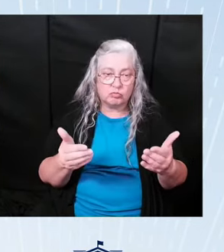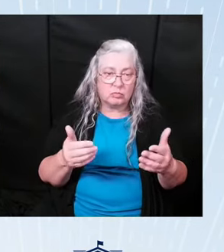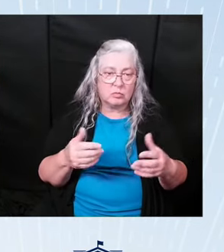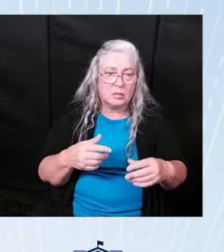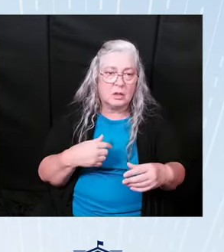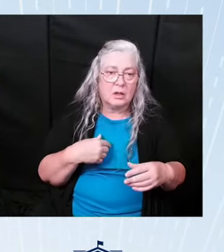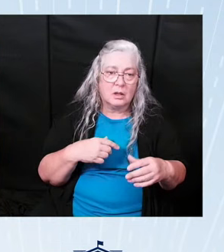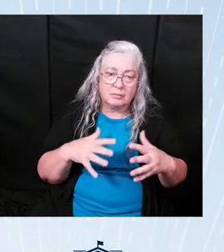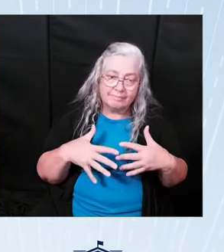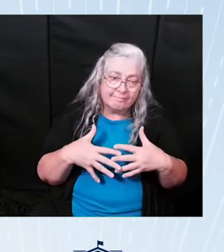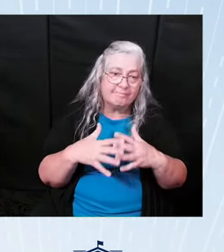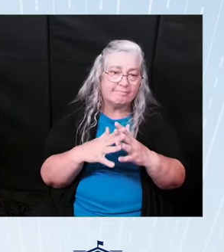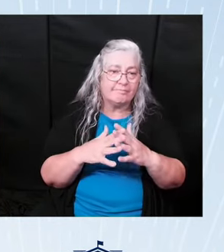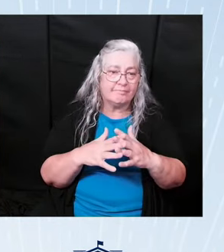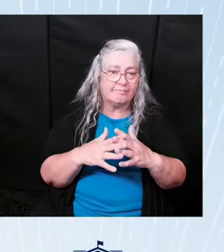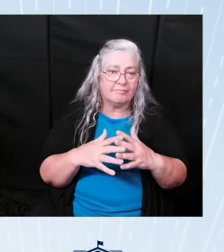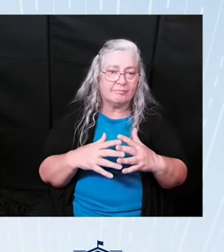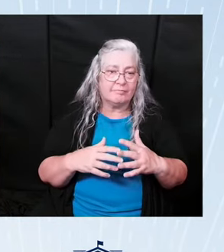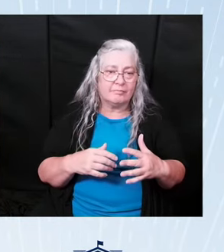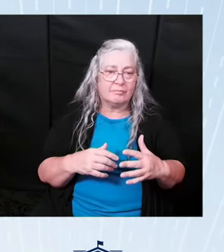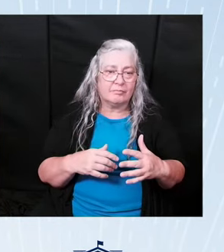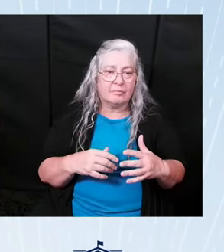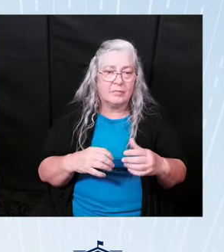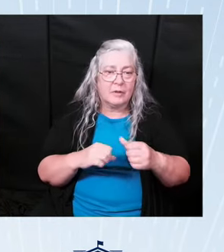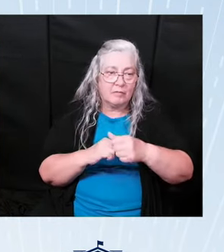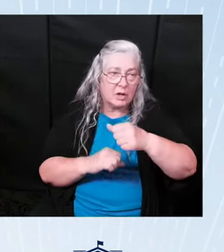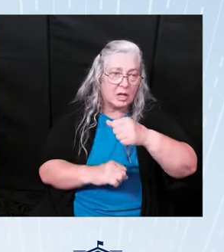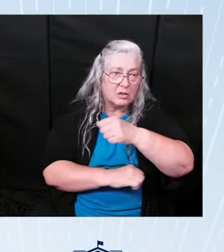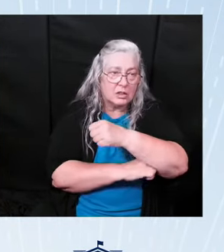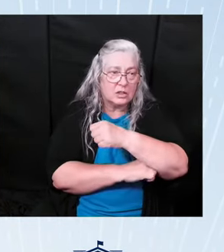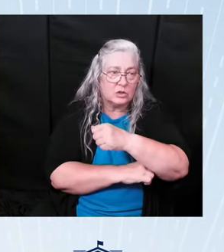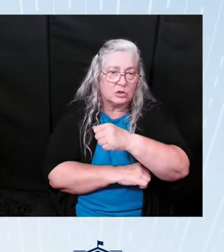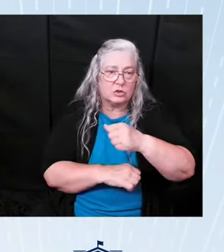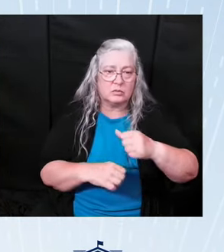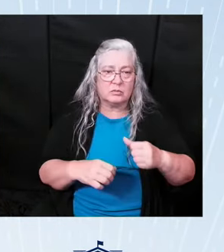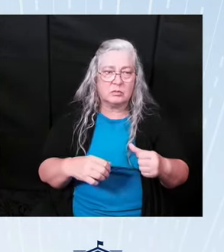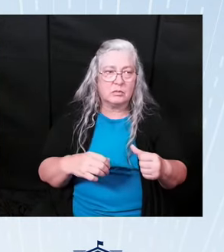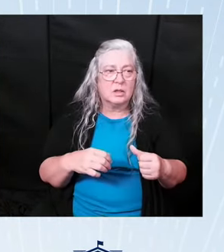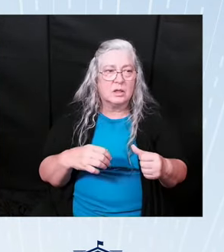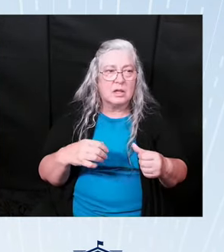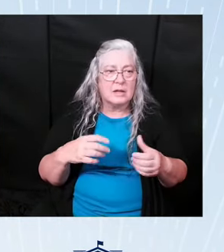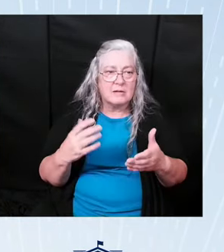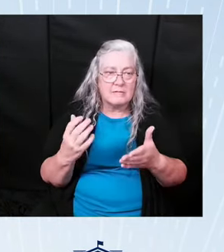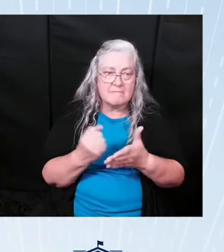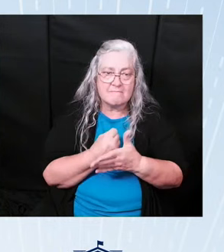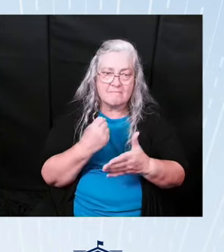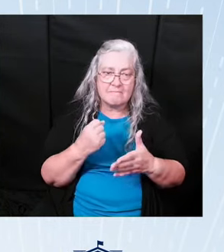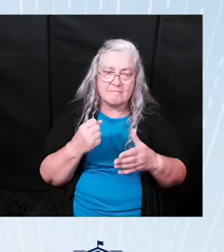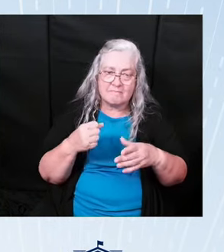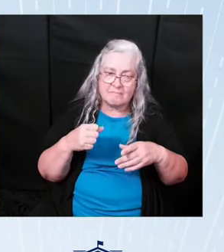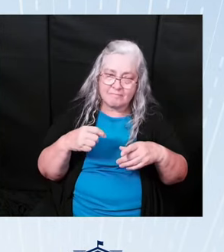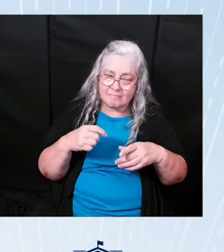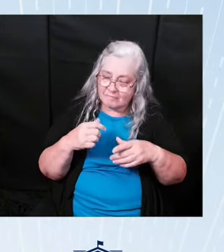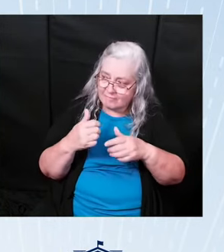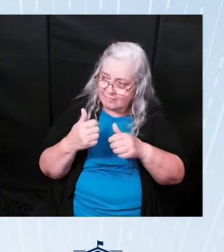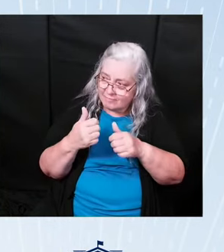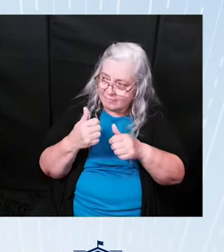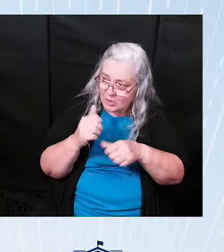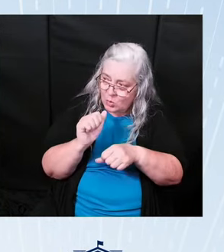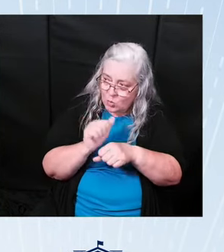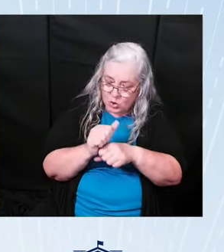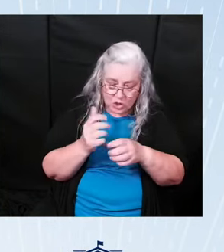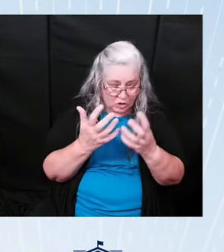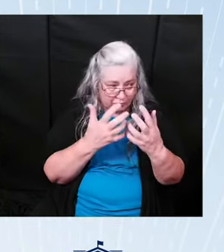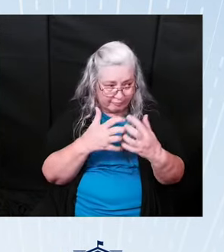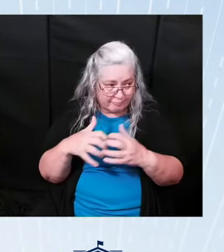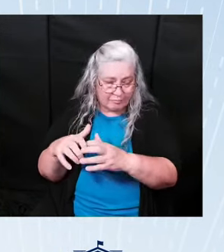framework and finding opportunities to work with each of you is going to be very exciting, and I think will be